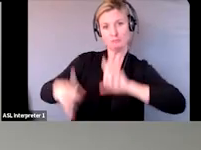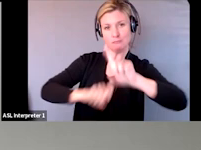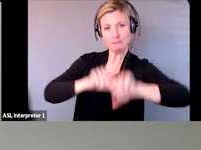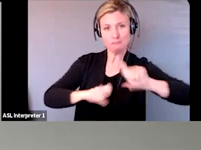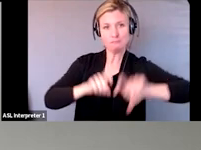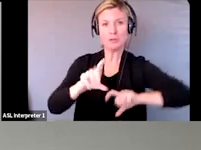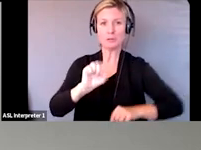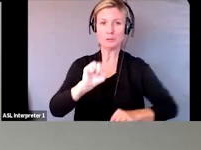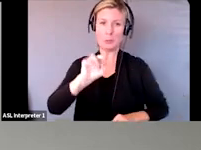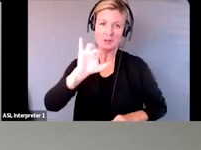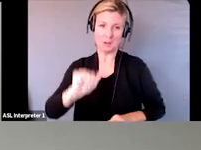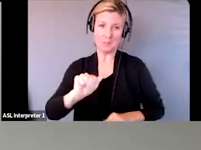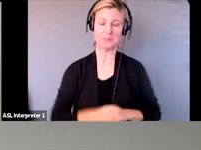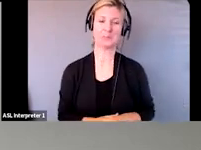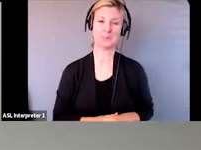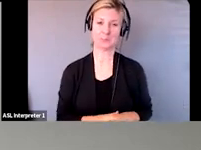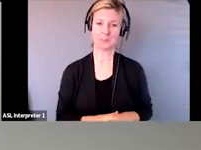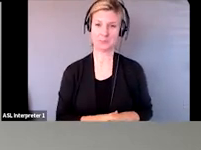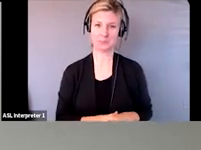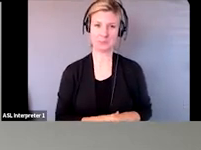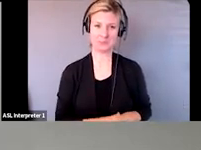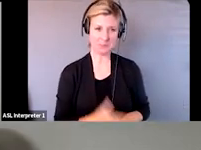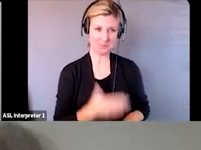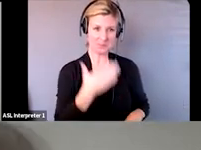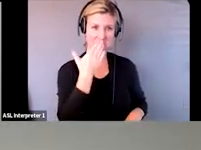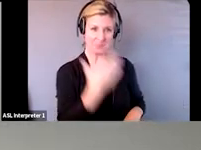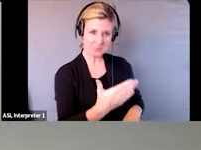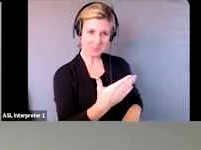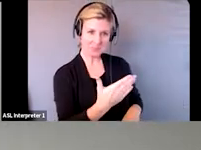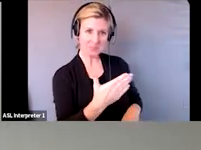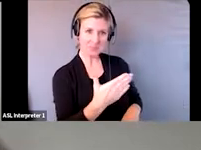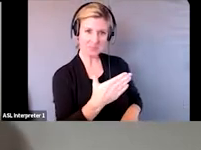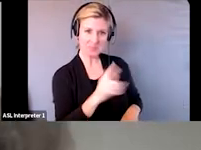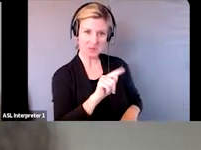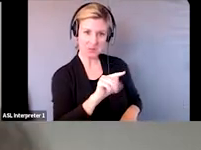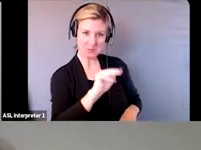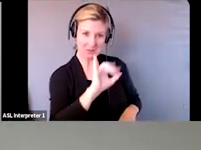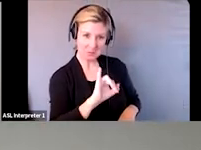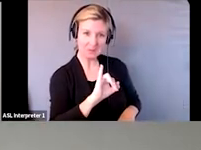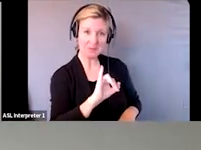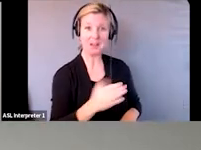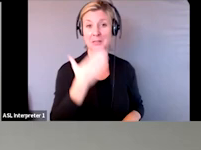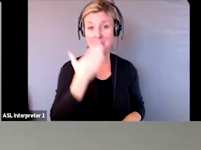Thank you, Temi, for that wonderful introduction. And